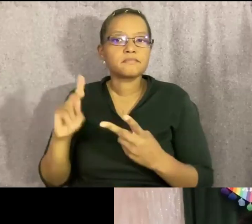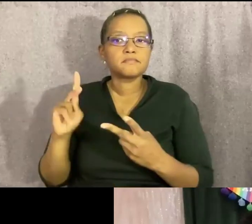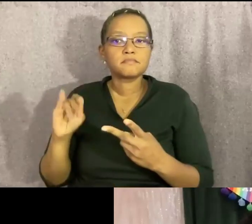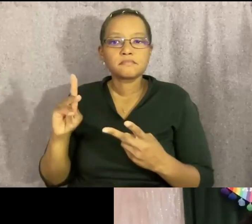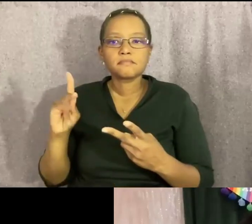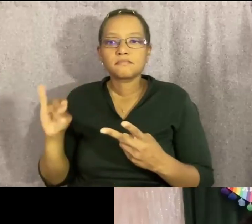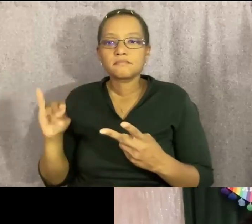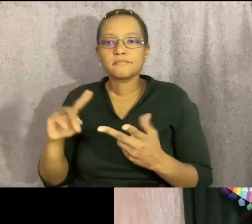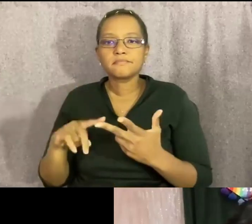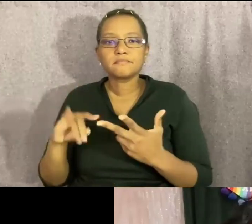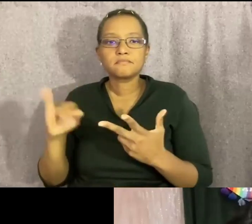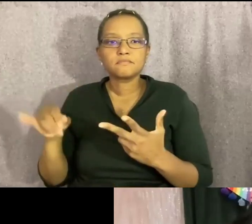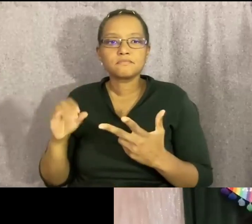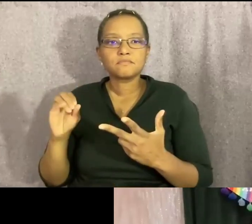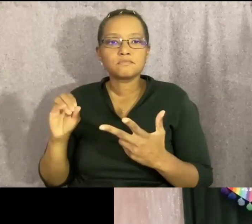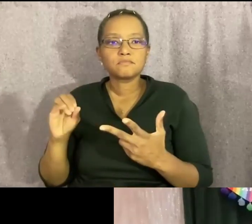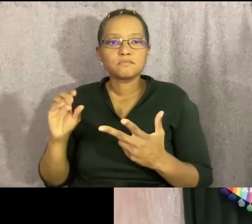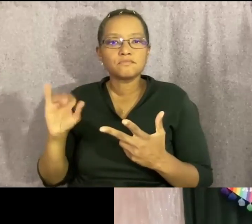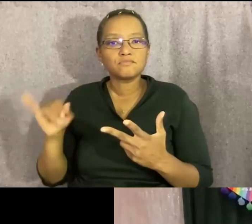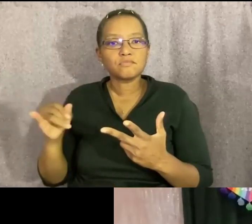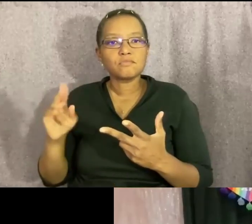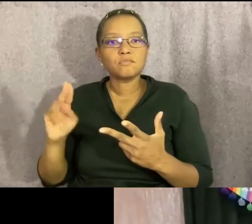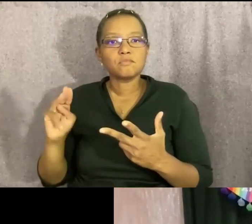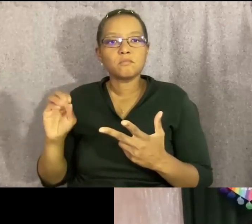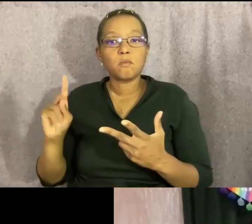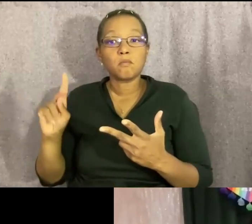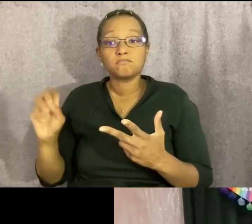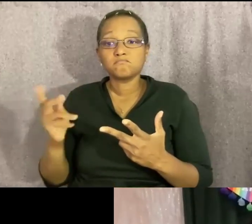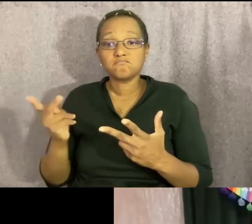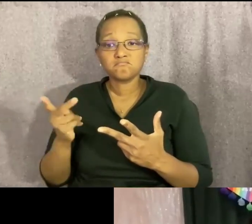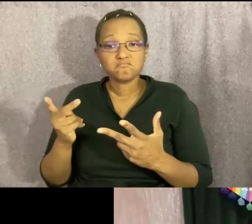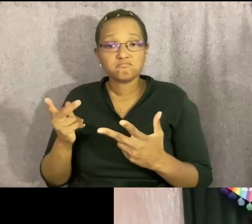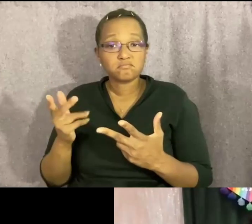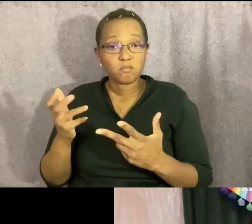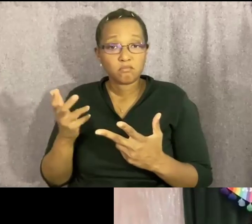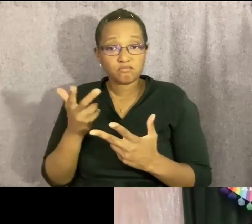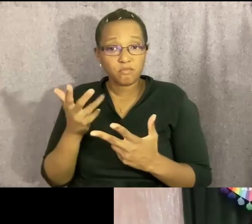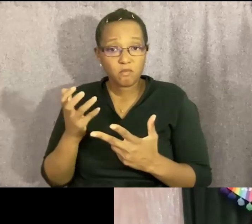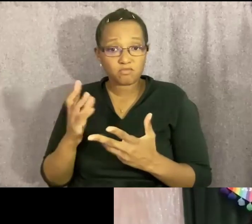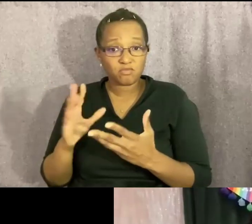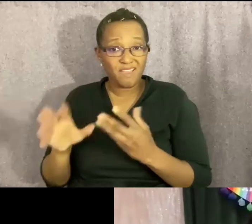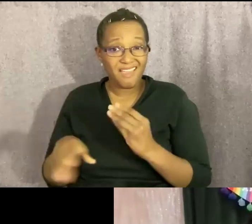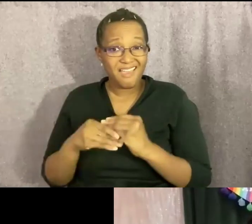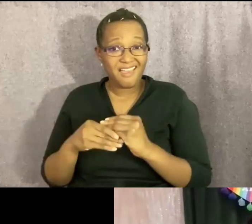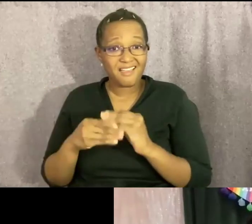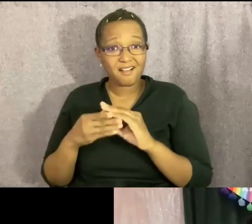allies in the back being like, keep putting yourself on the front lines. I'm gonna retweet that.